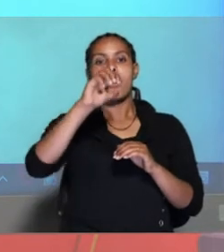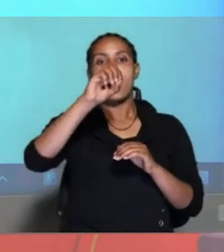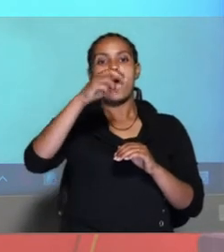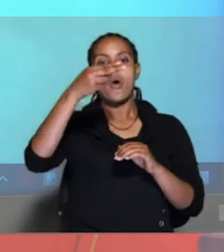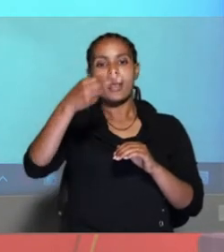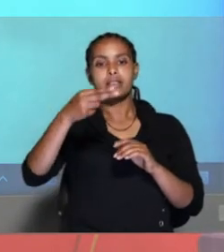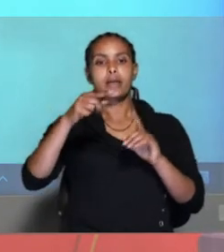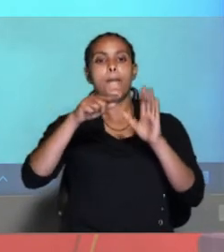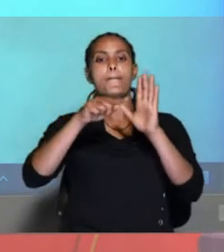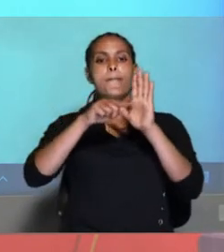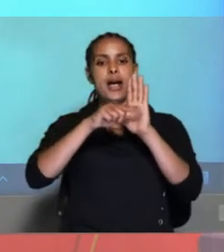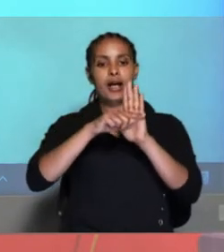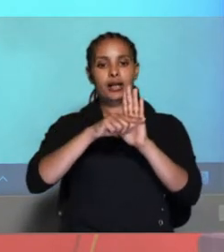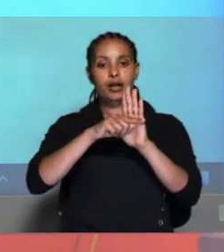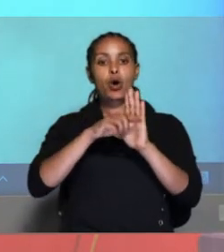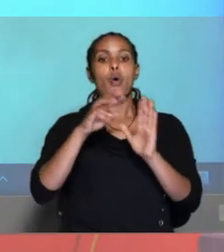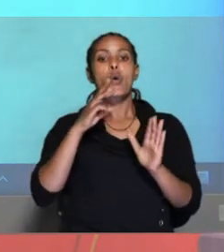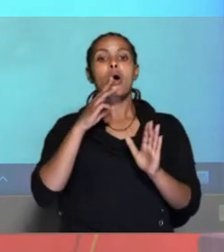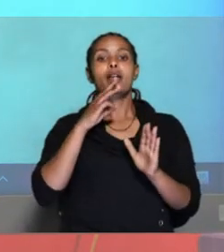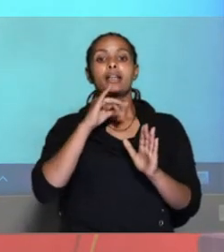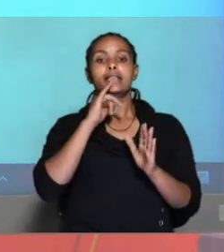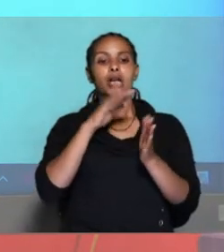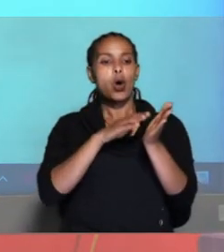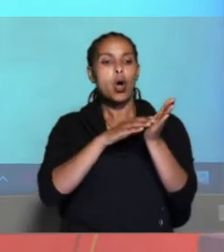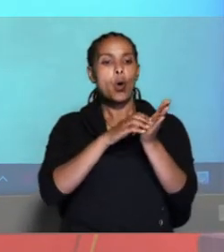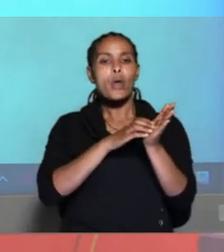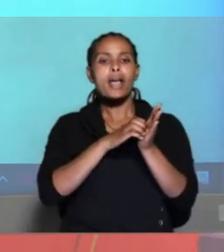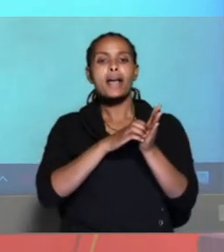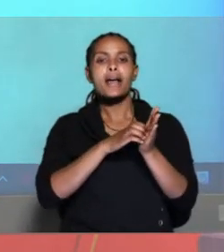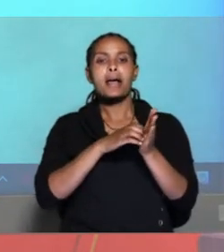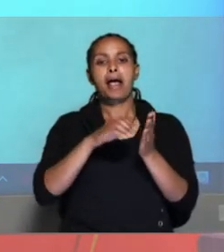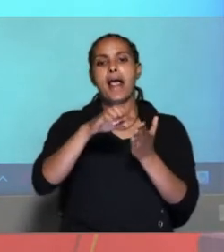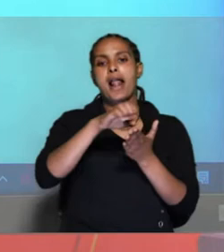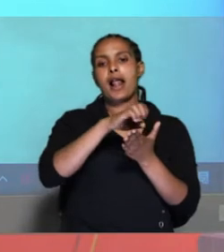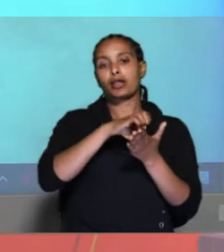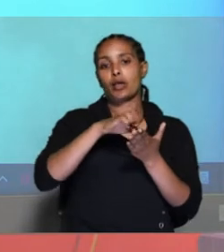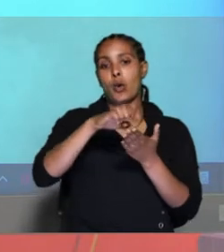OH minus. Water is a weak electrolyte.